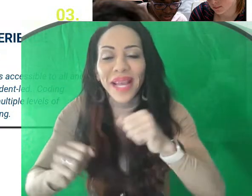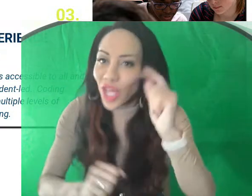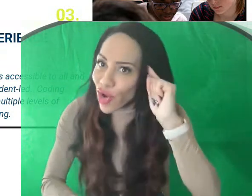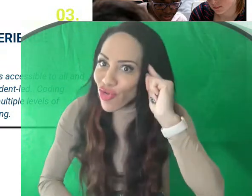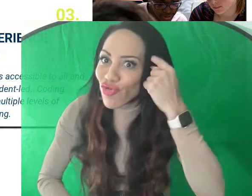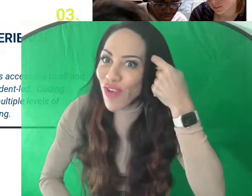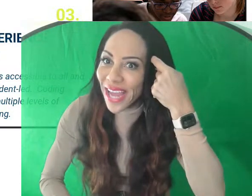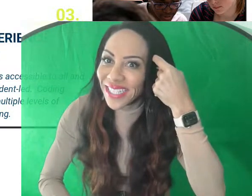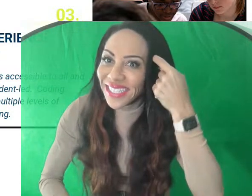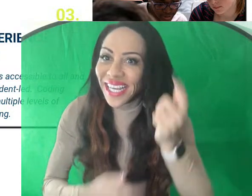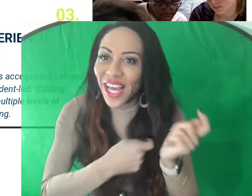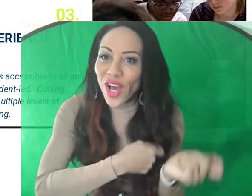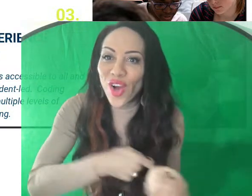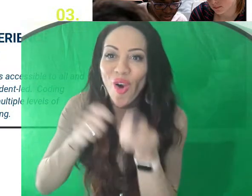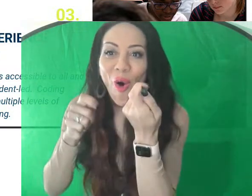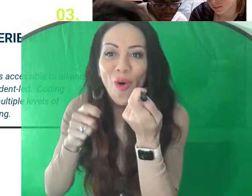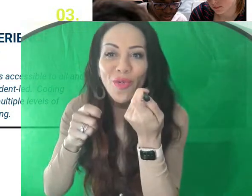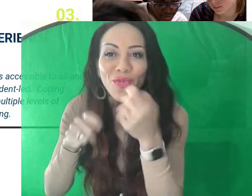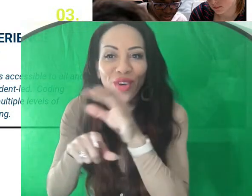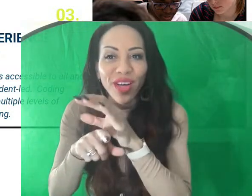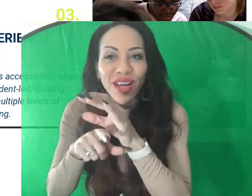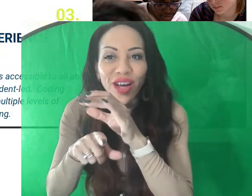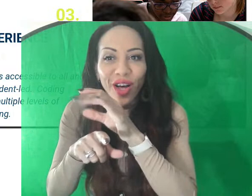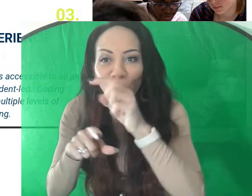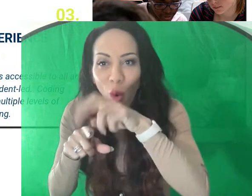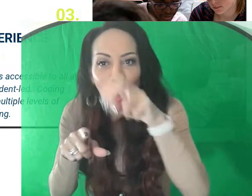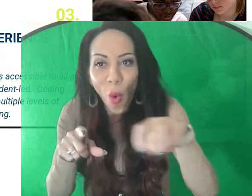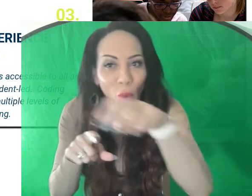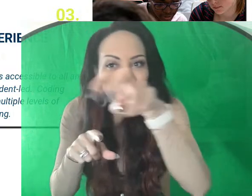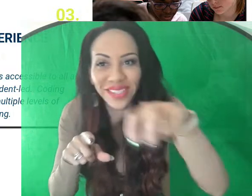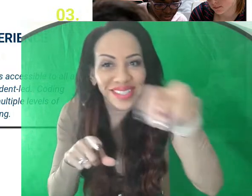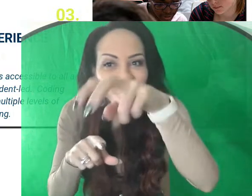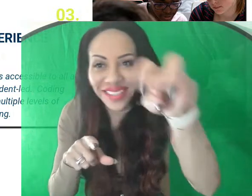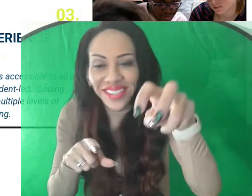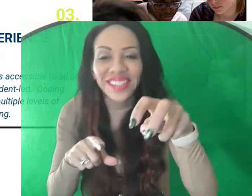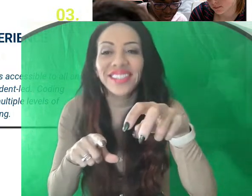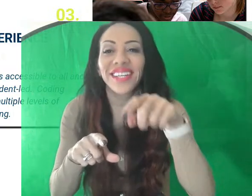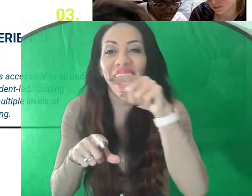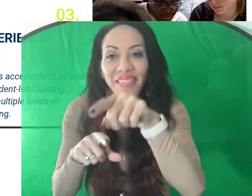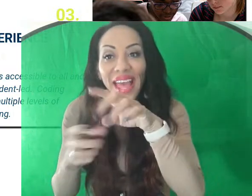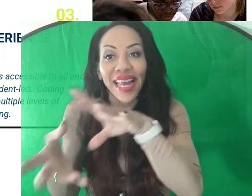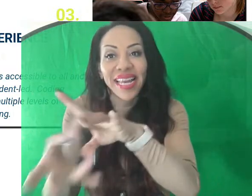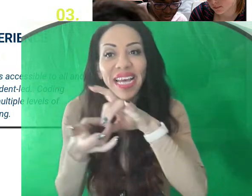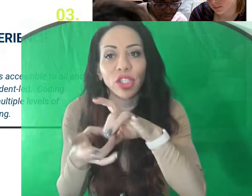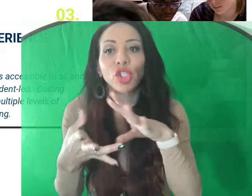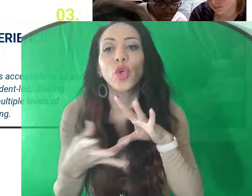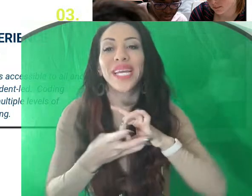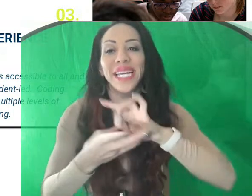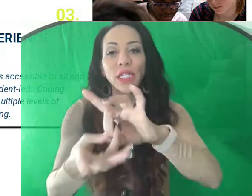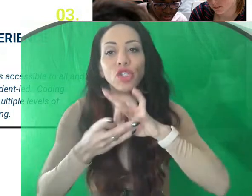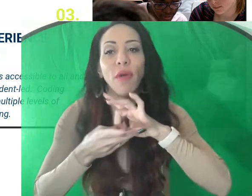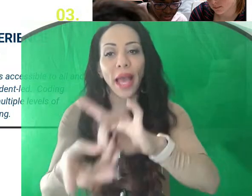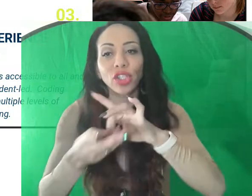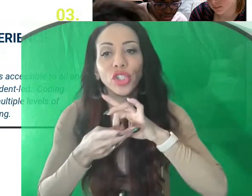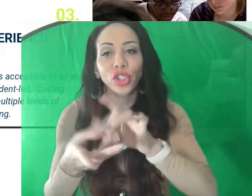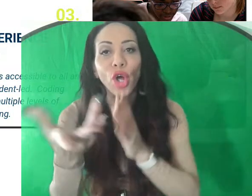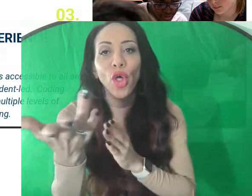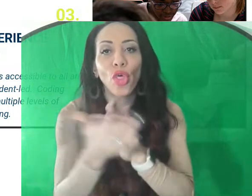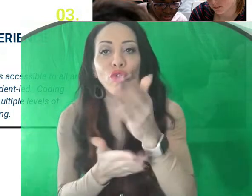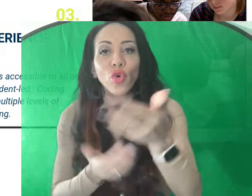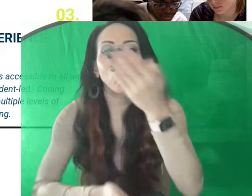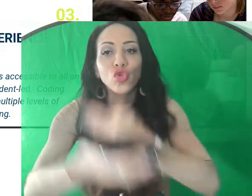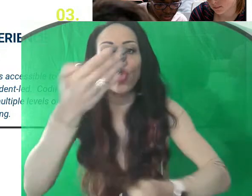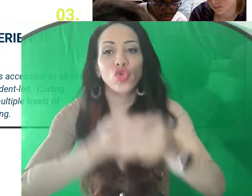that has tons of physical interactions that are all connected through storytelling, a connected theme,